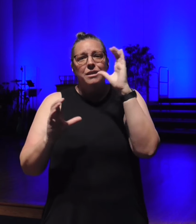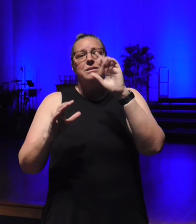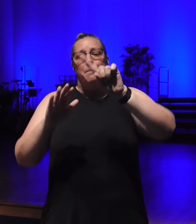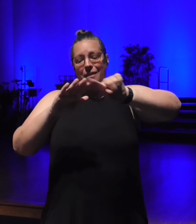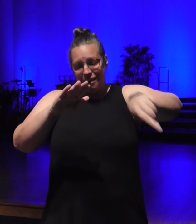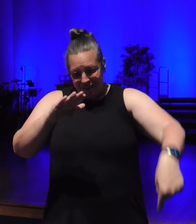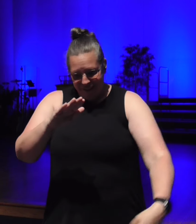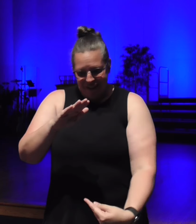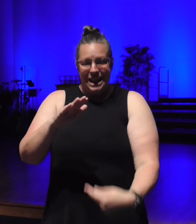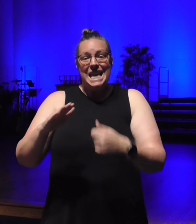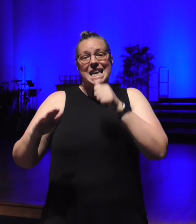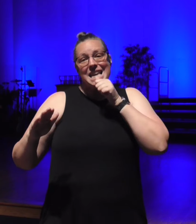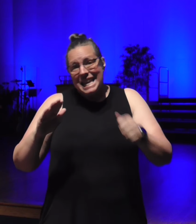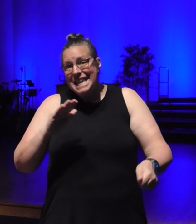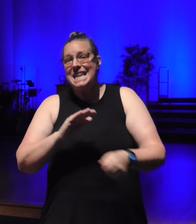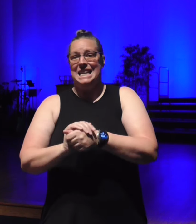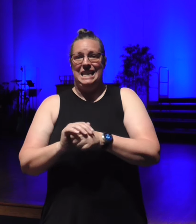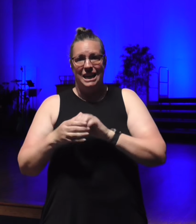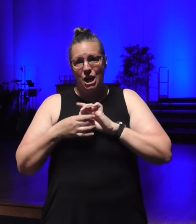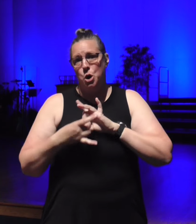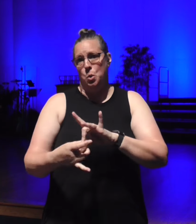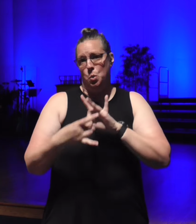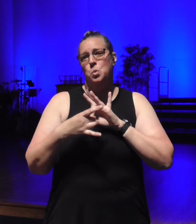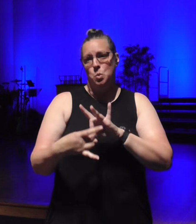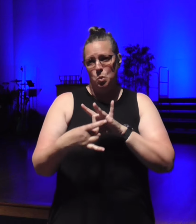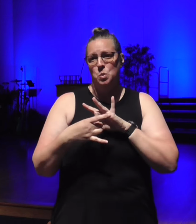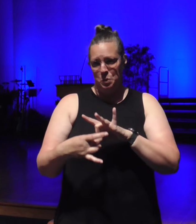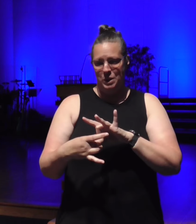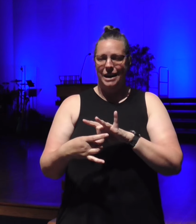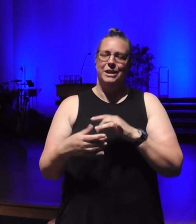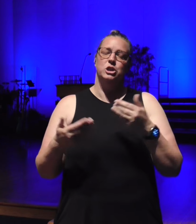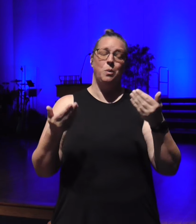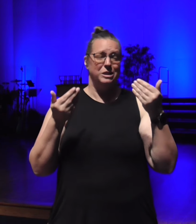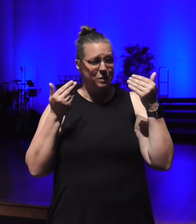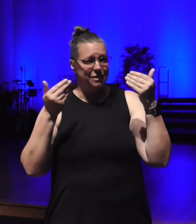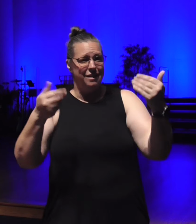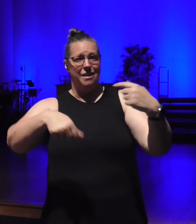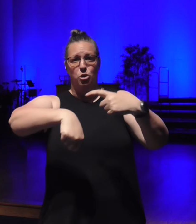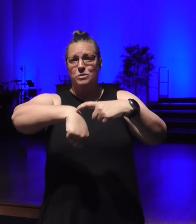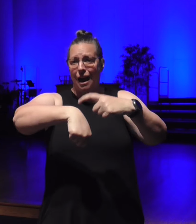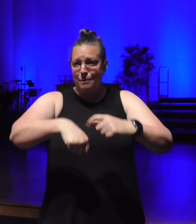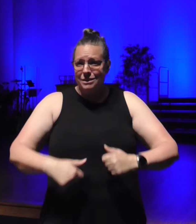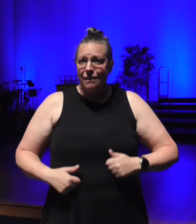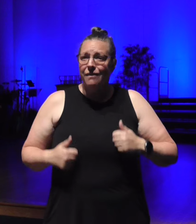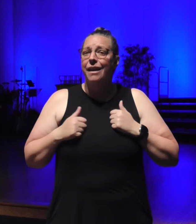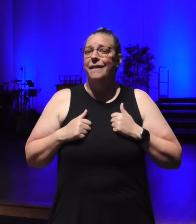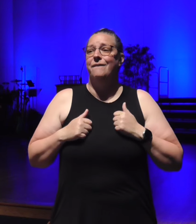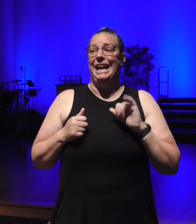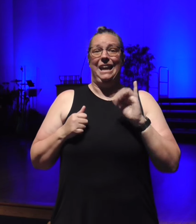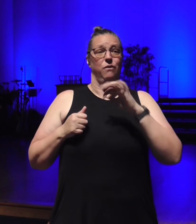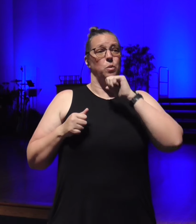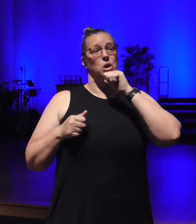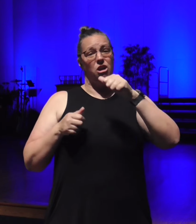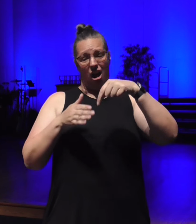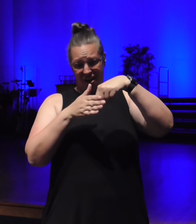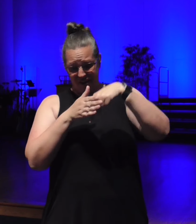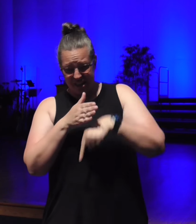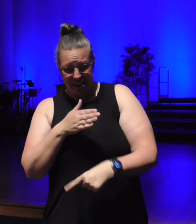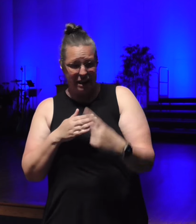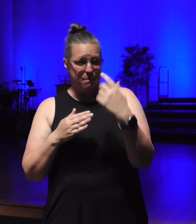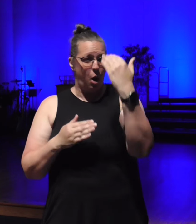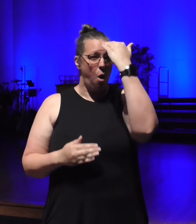hidden unity. He says that as we move through these times, if we haven't cultivated this deeper awareness